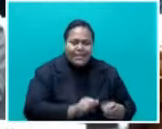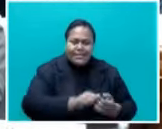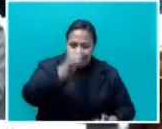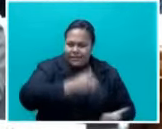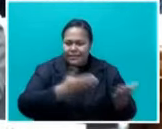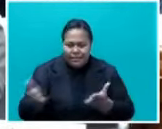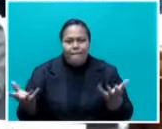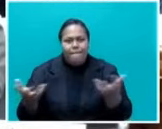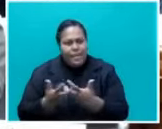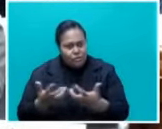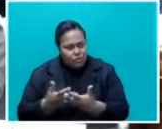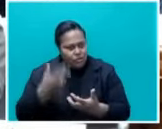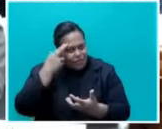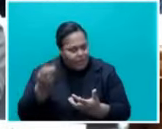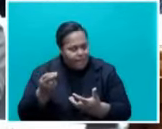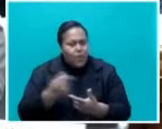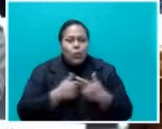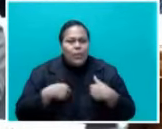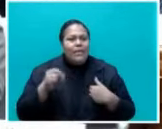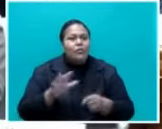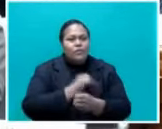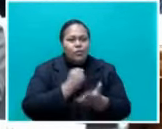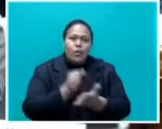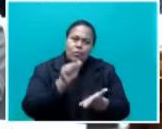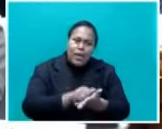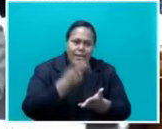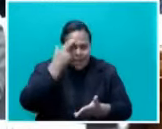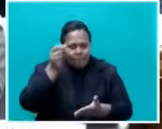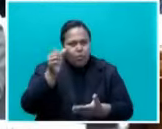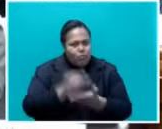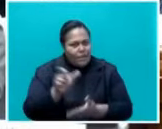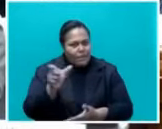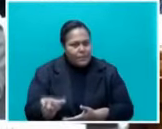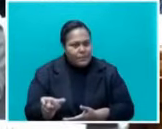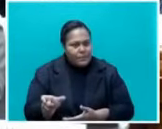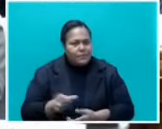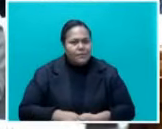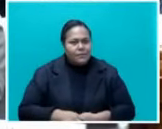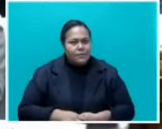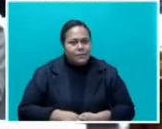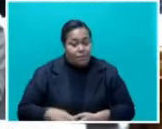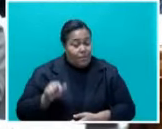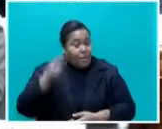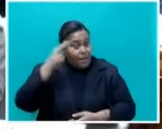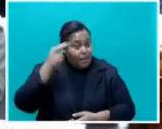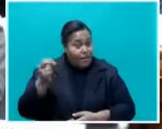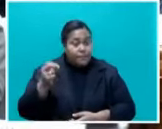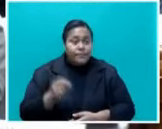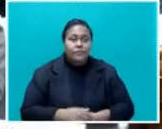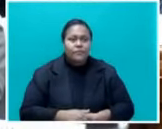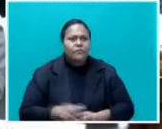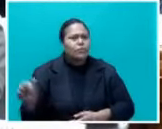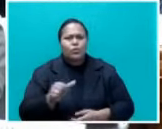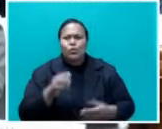ensure that we have the right name for the right person. And that name, Mr. Speaker, sir, is known throughout